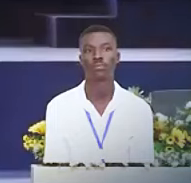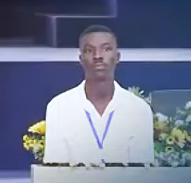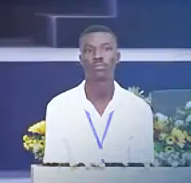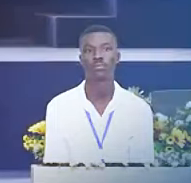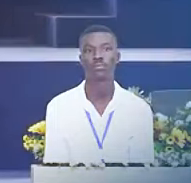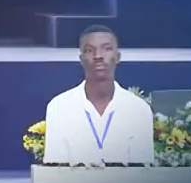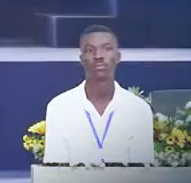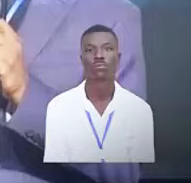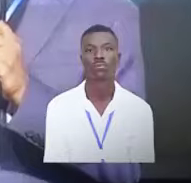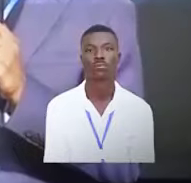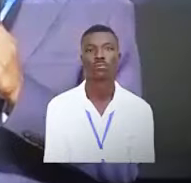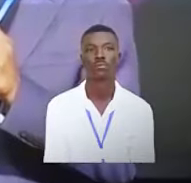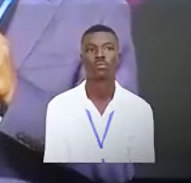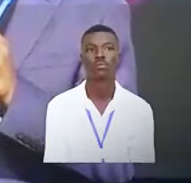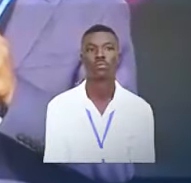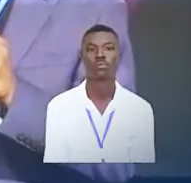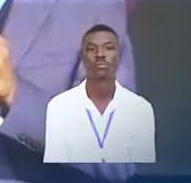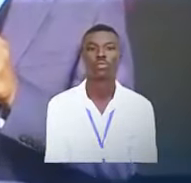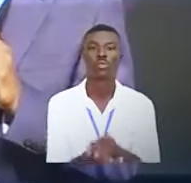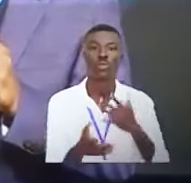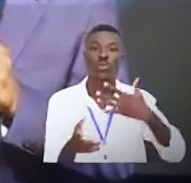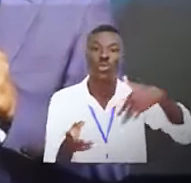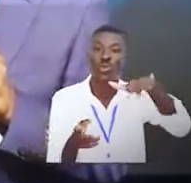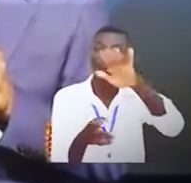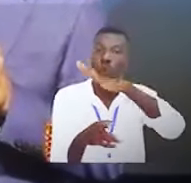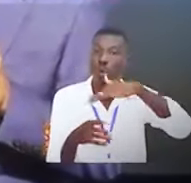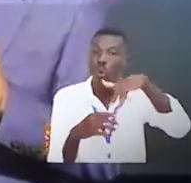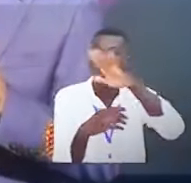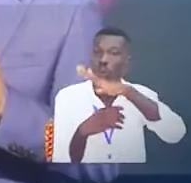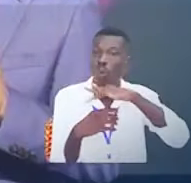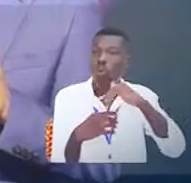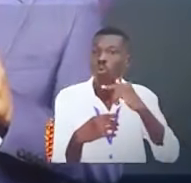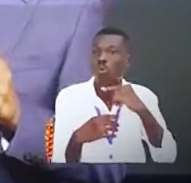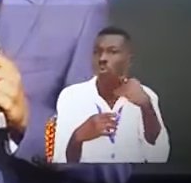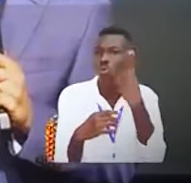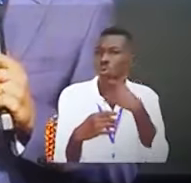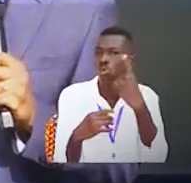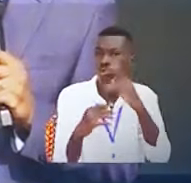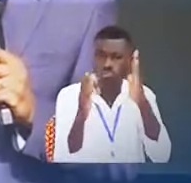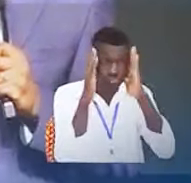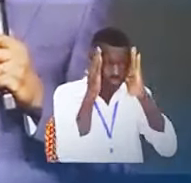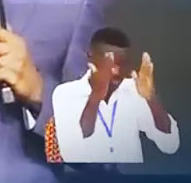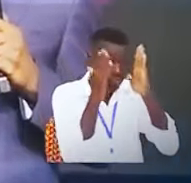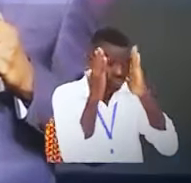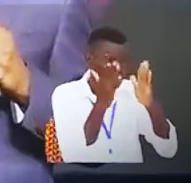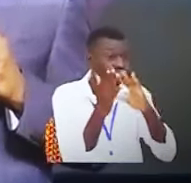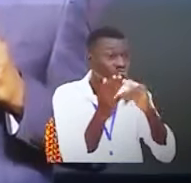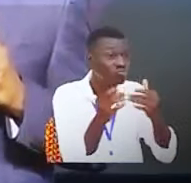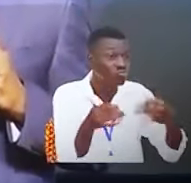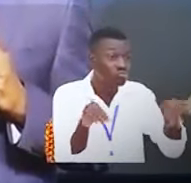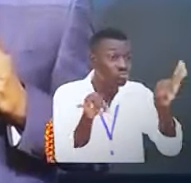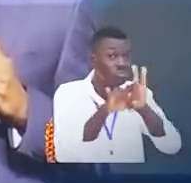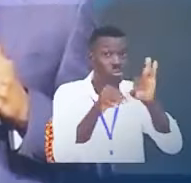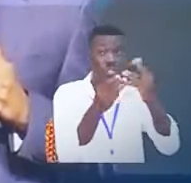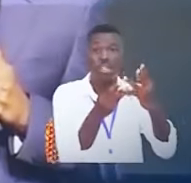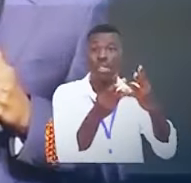come. Hold the scripture. Those who cling to worthless idols. Let's say that I'm a